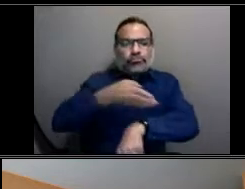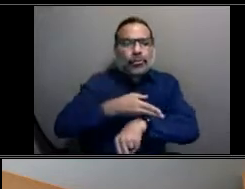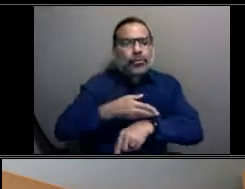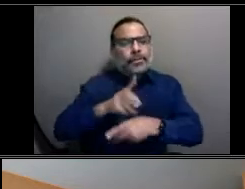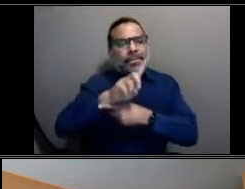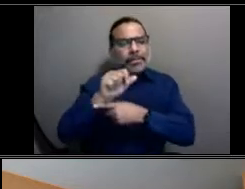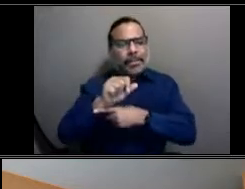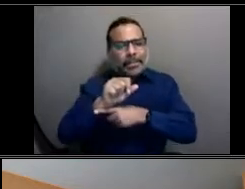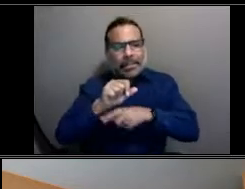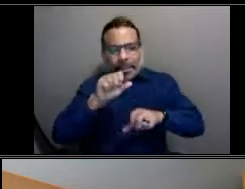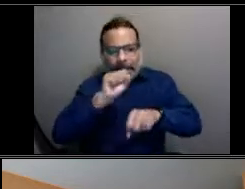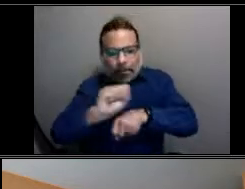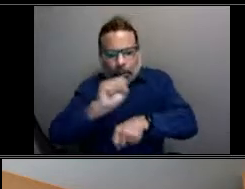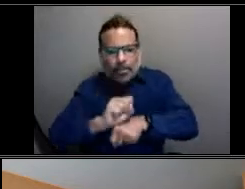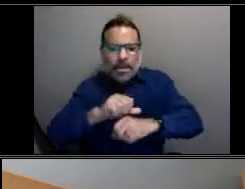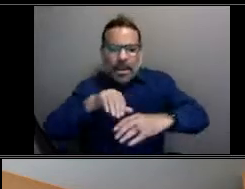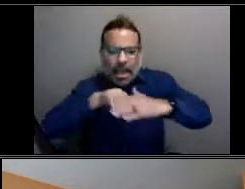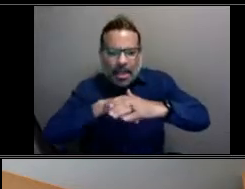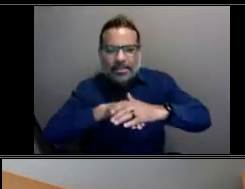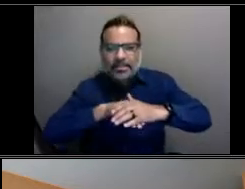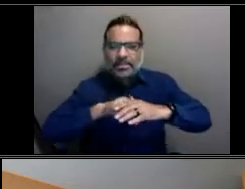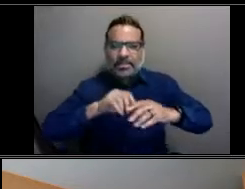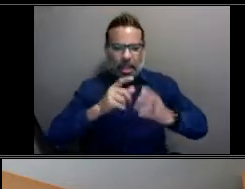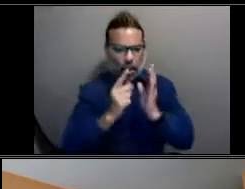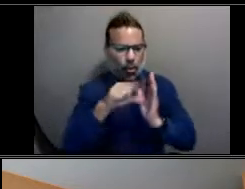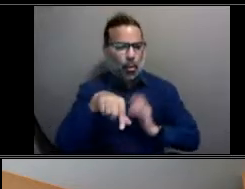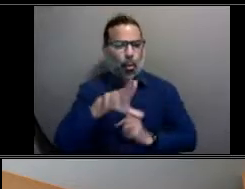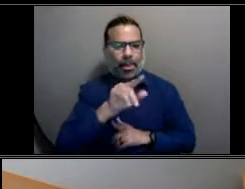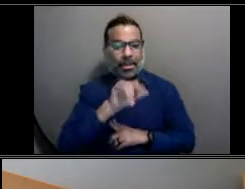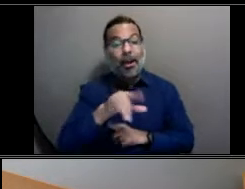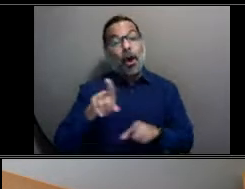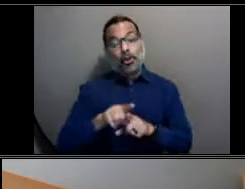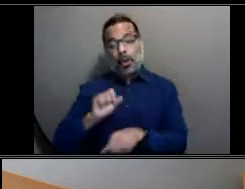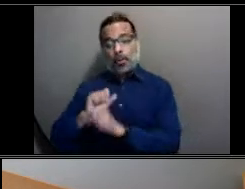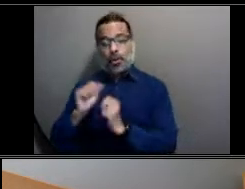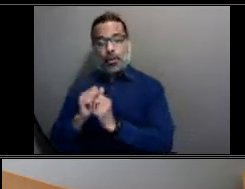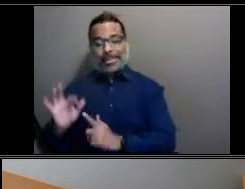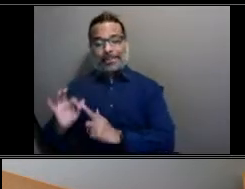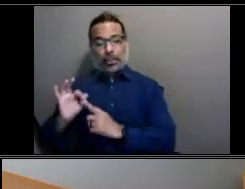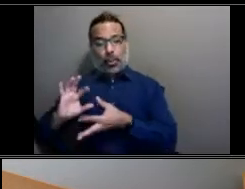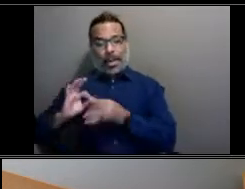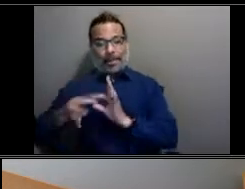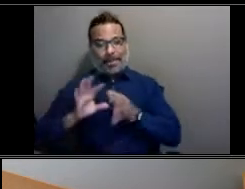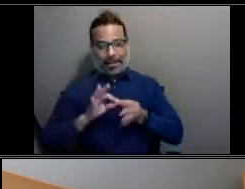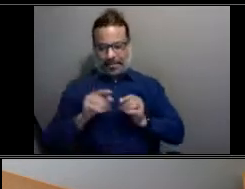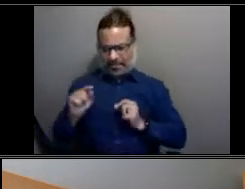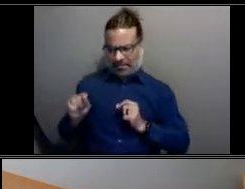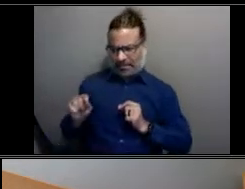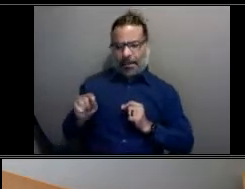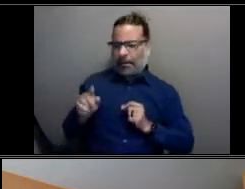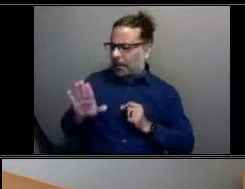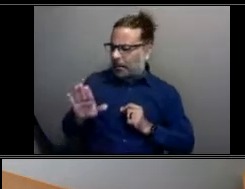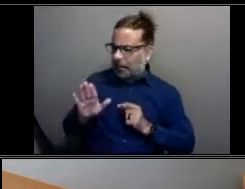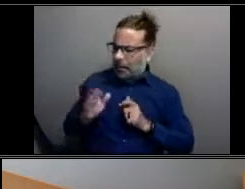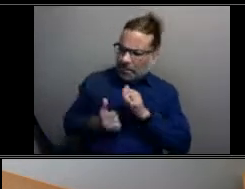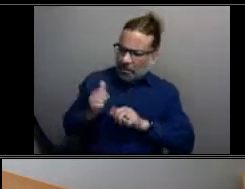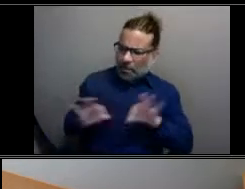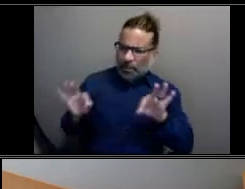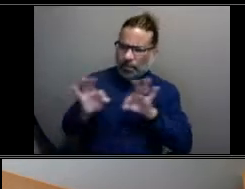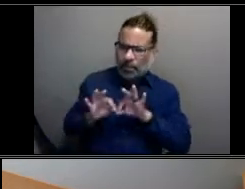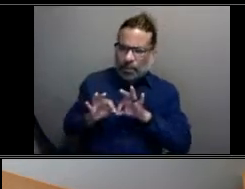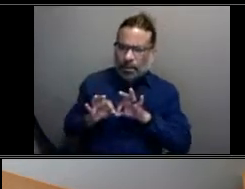and quality. I've been also working with Special Olympics to evaluate one of their signature interventions, Unified